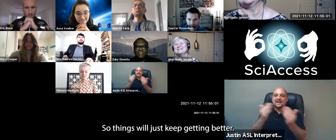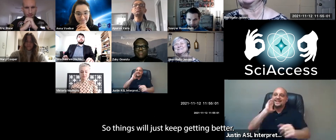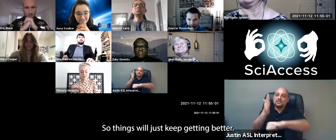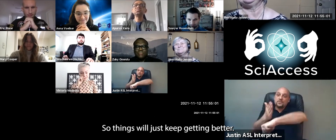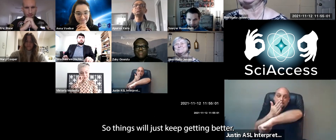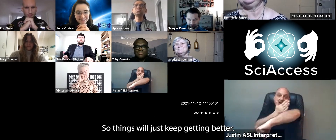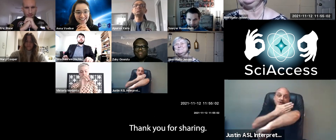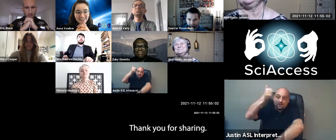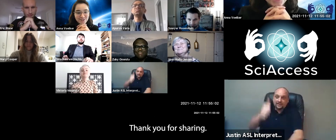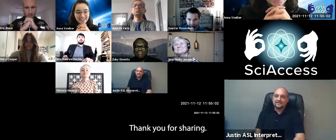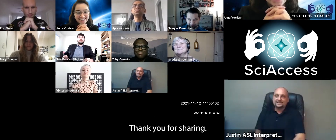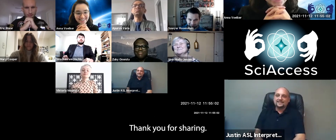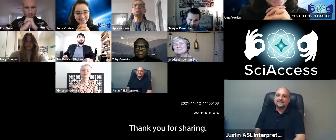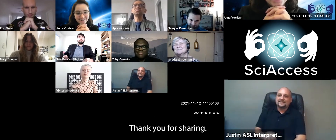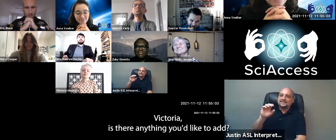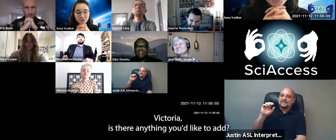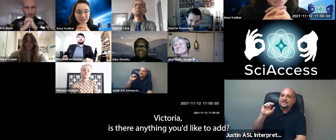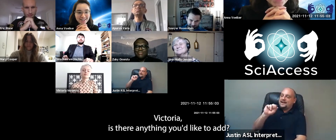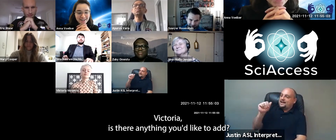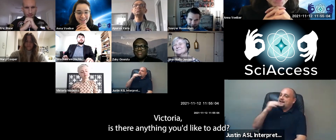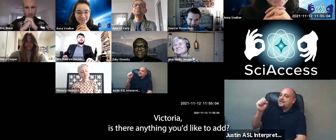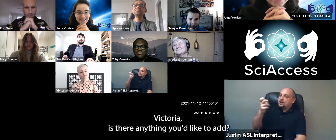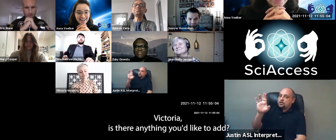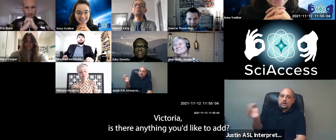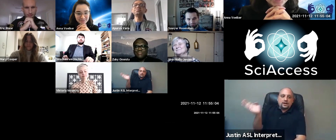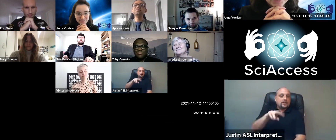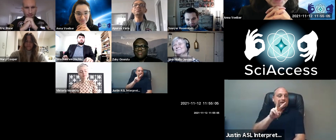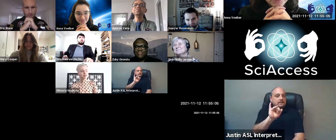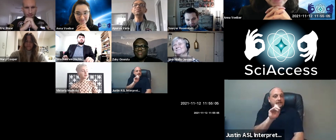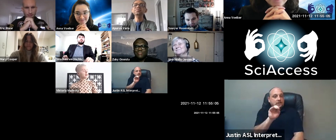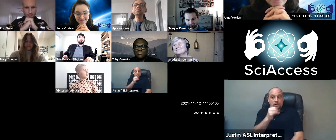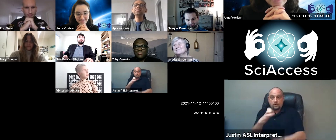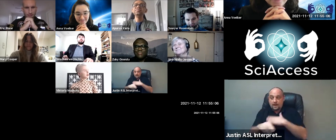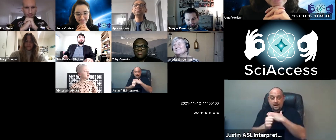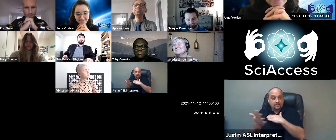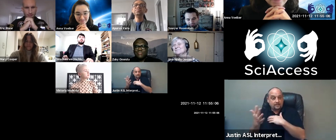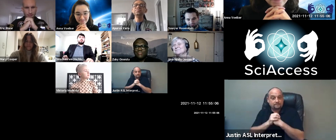better. Thank you, Sherry. Victoria, is there anything you'd like to add?